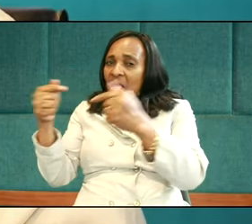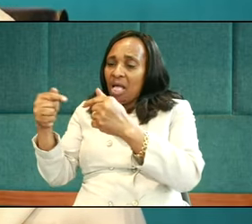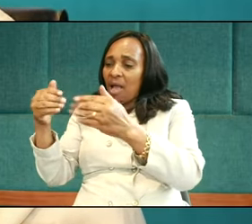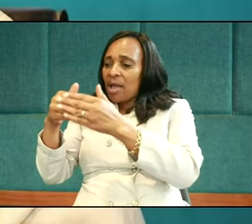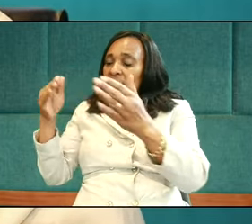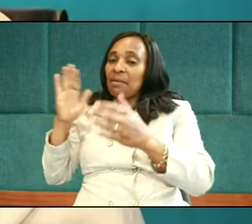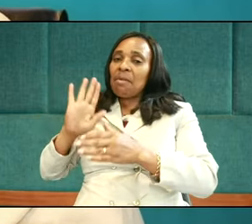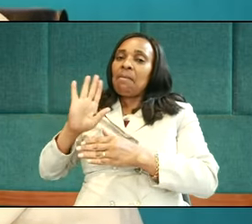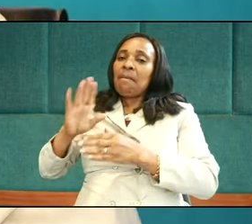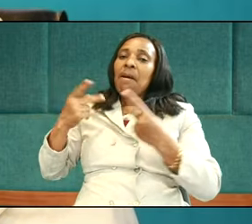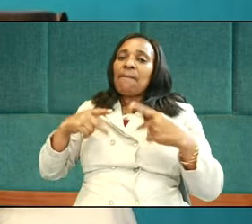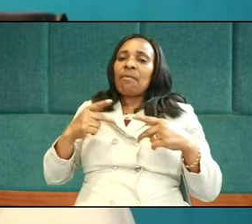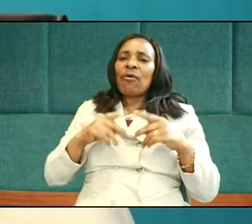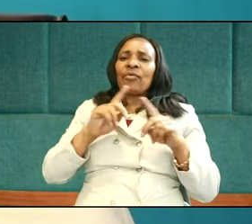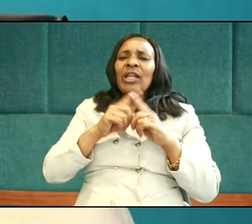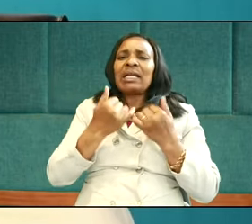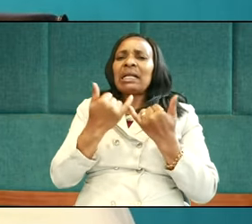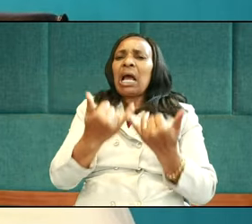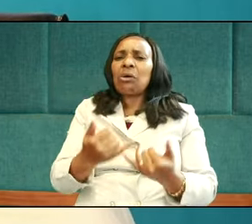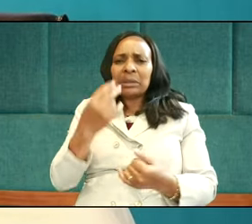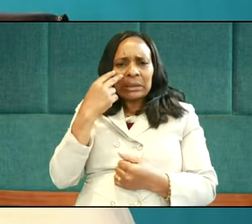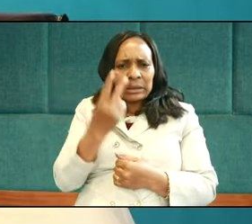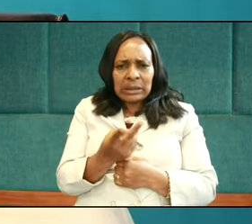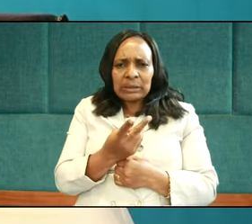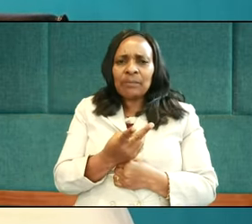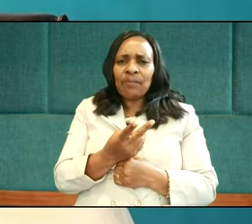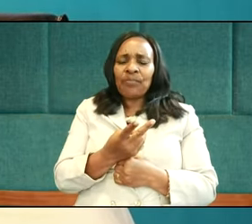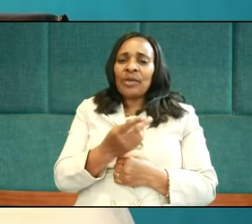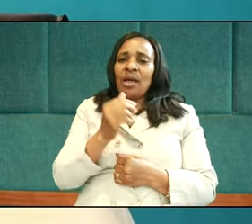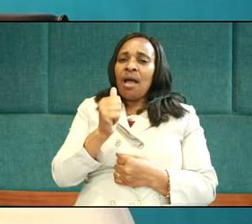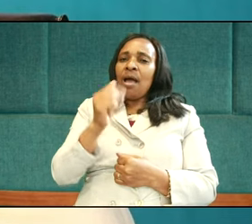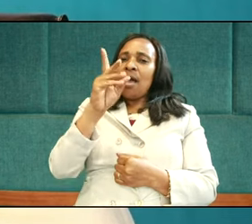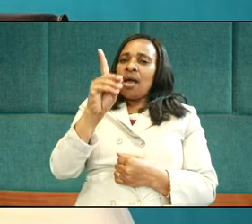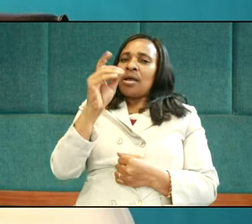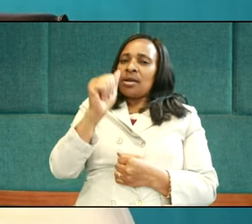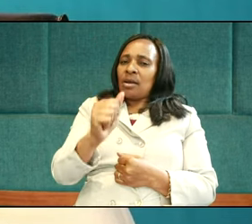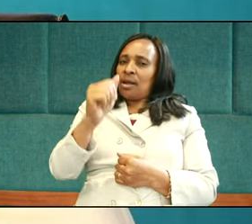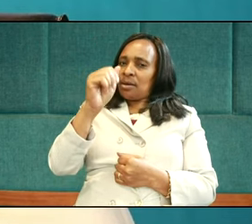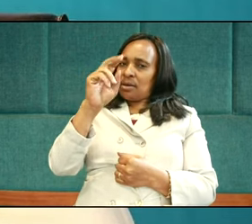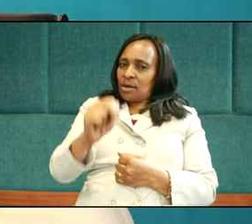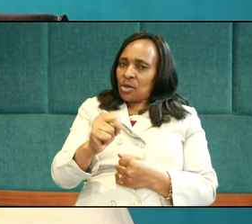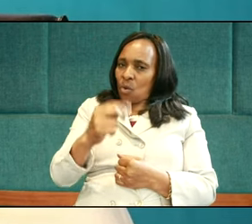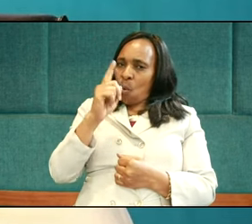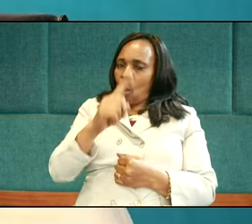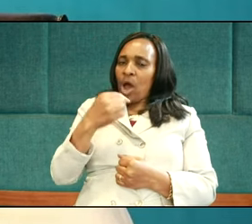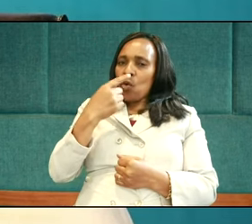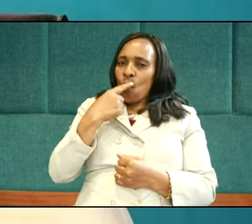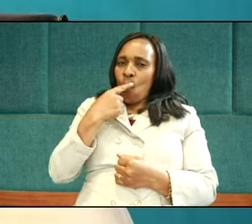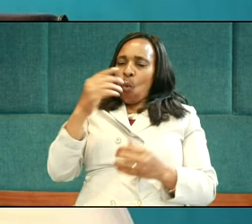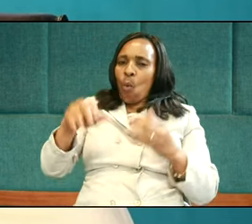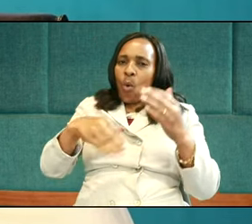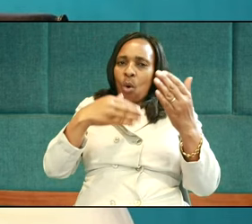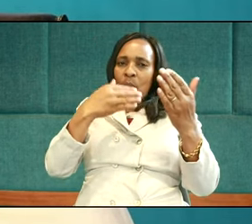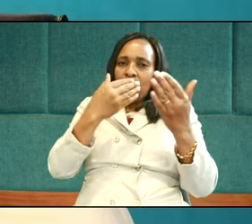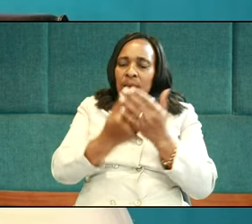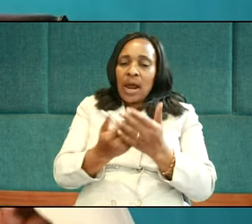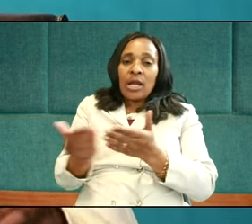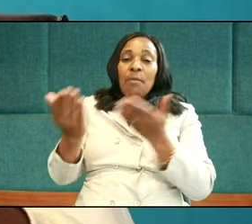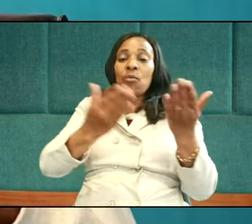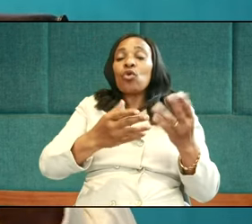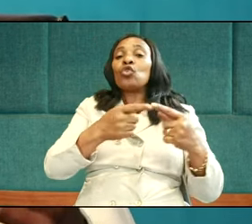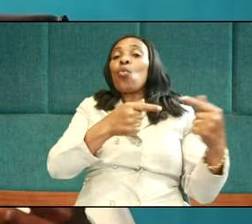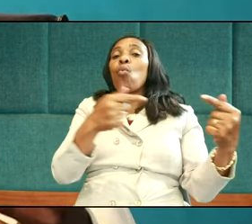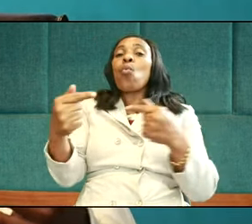We see Hadad. Hadad was one of the people who waged war against,